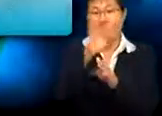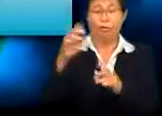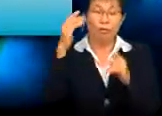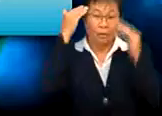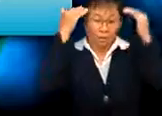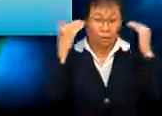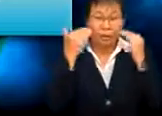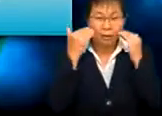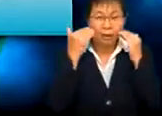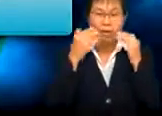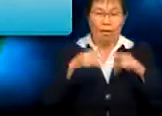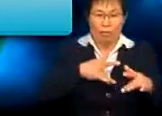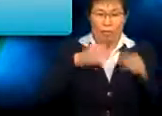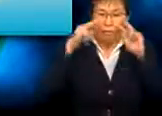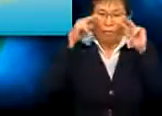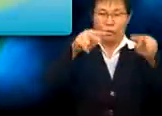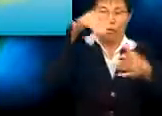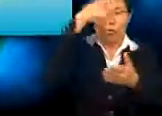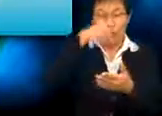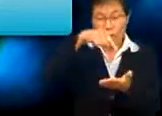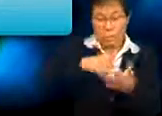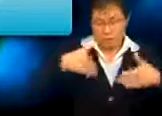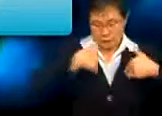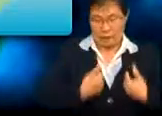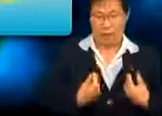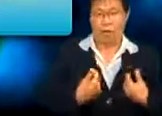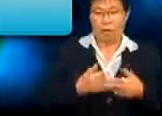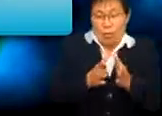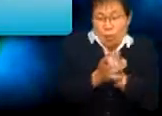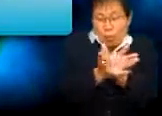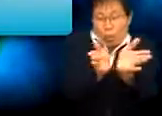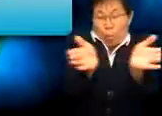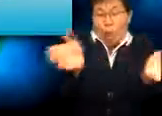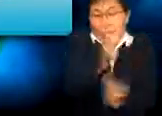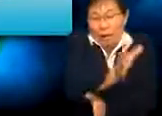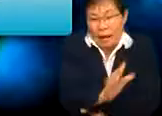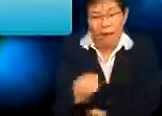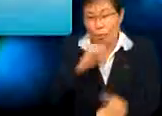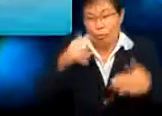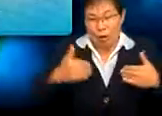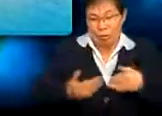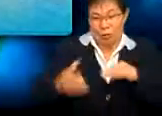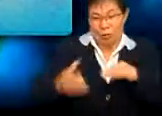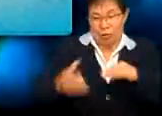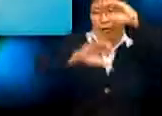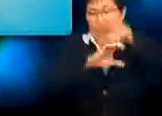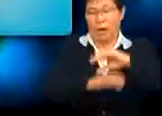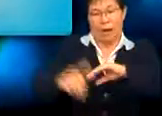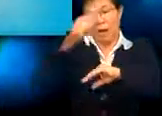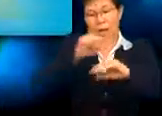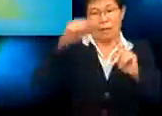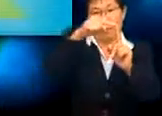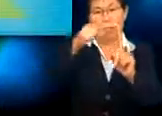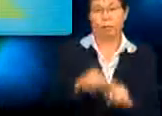The field of vision for these animals is wider and does not overlap at any